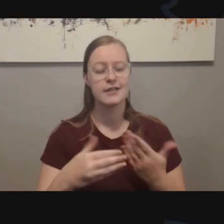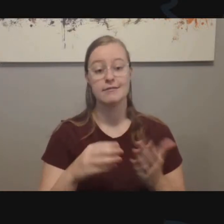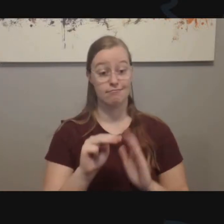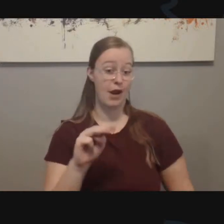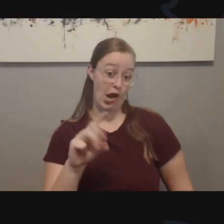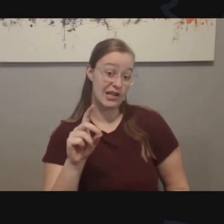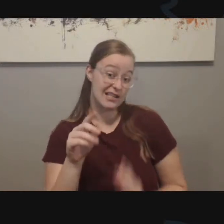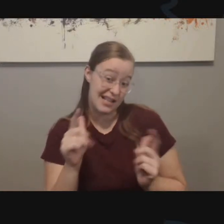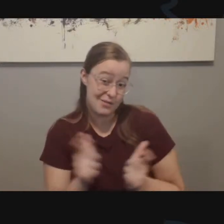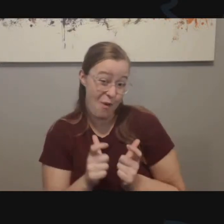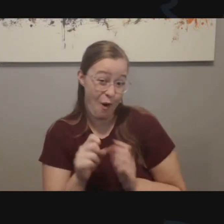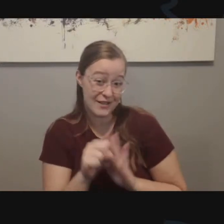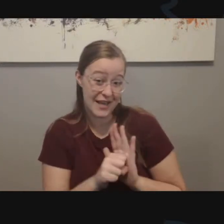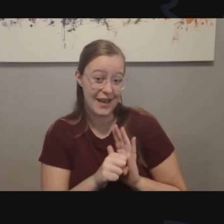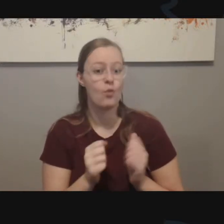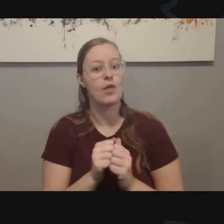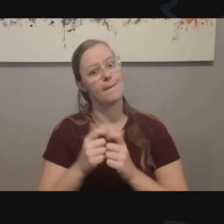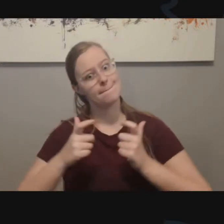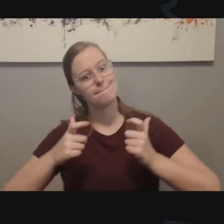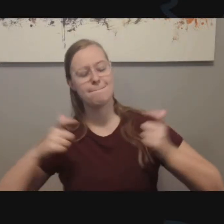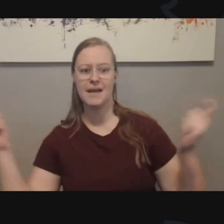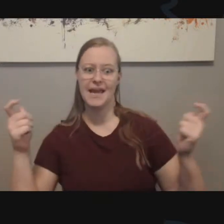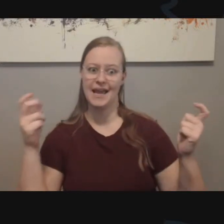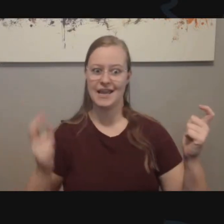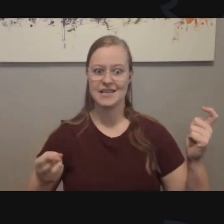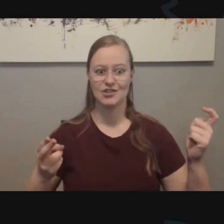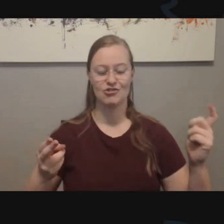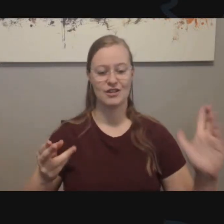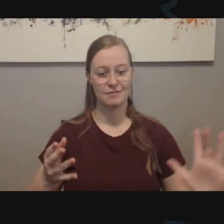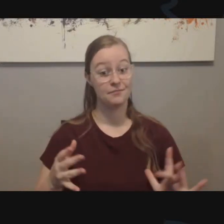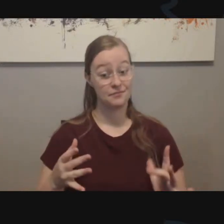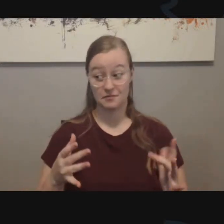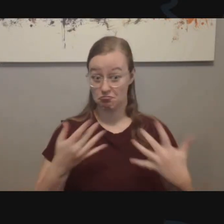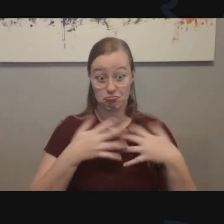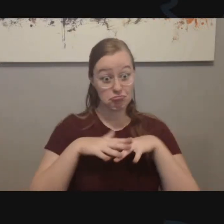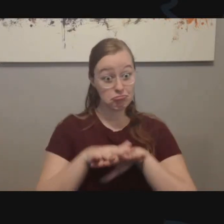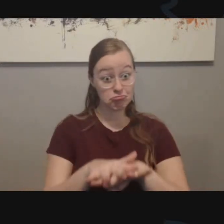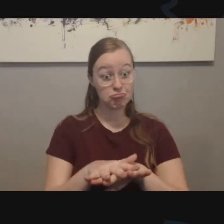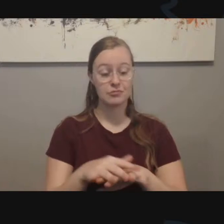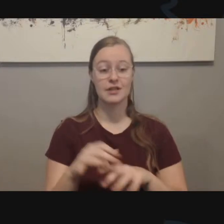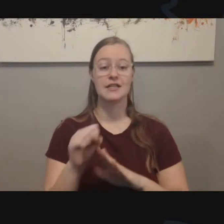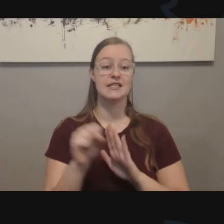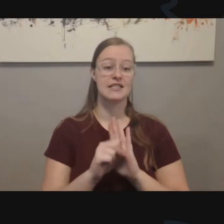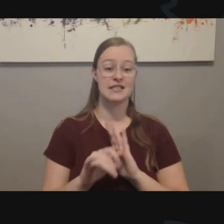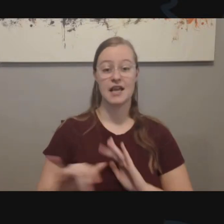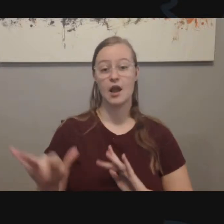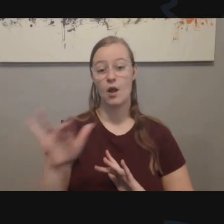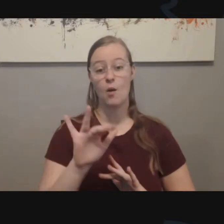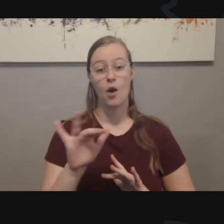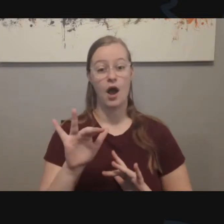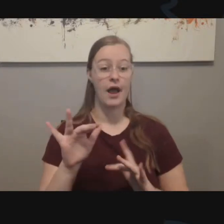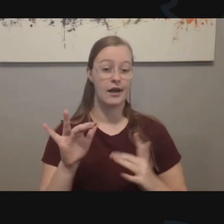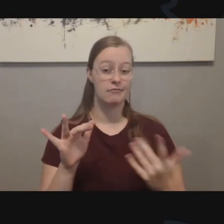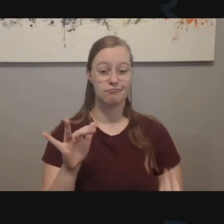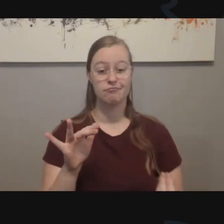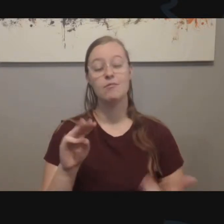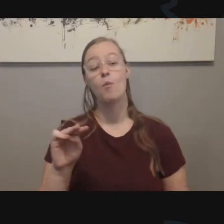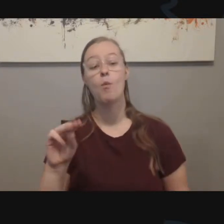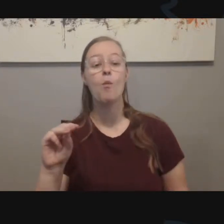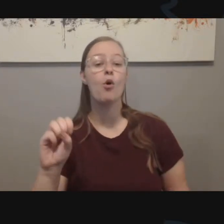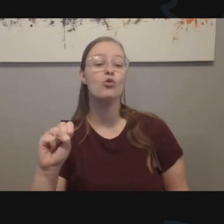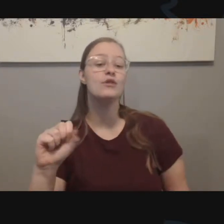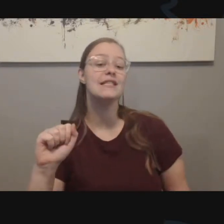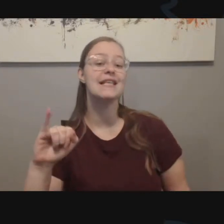state with a big history. Taken together, these statewide firsts, or as we call them, mosaic